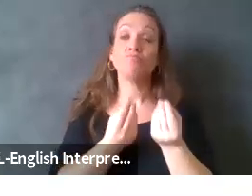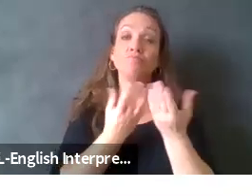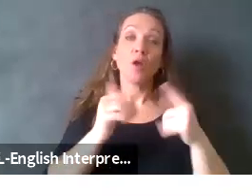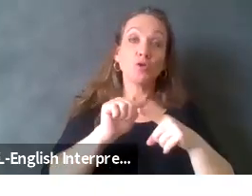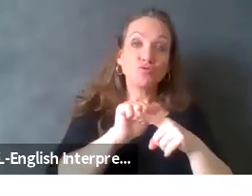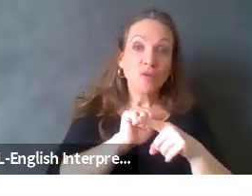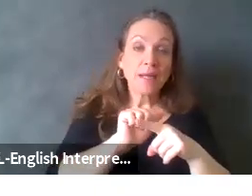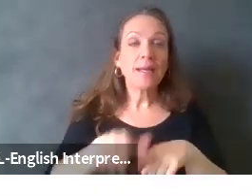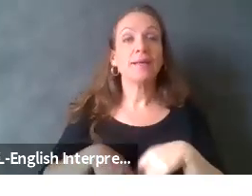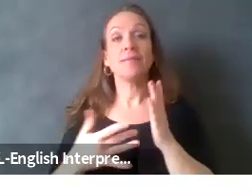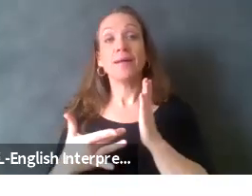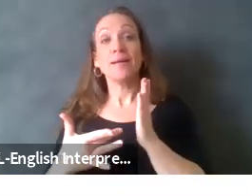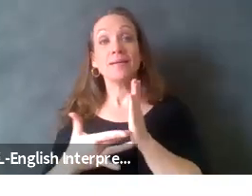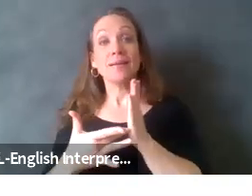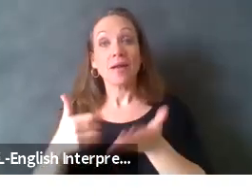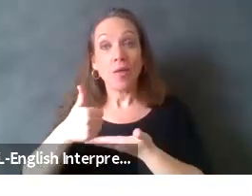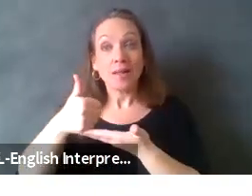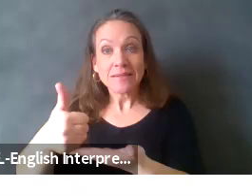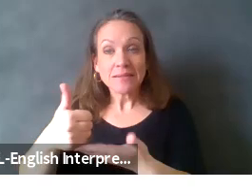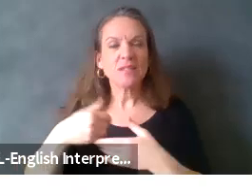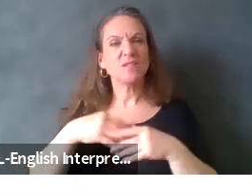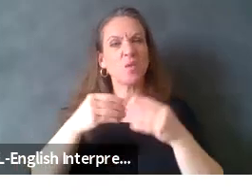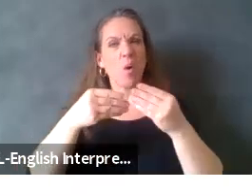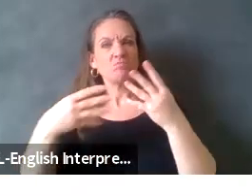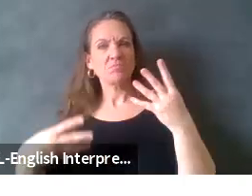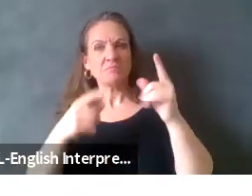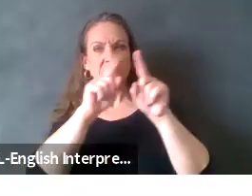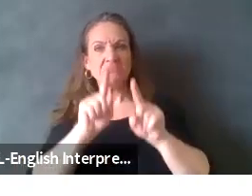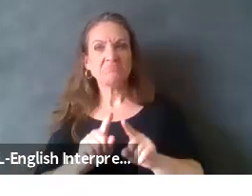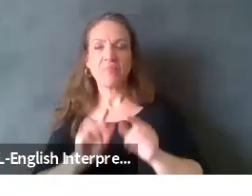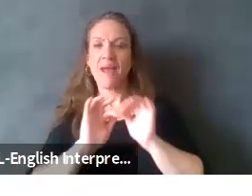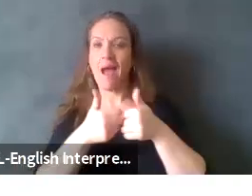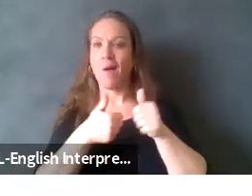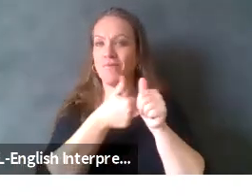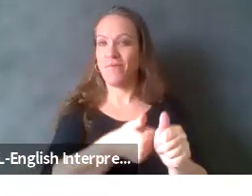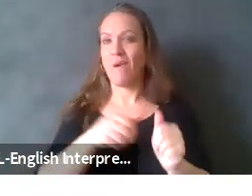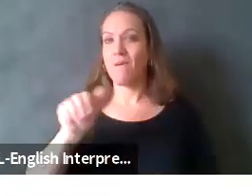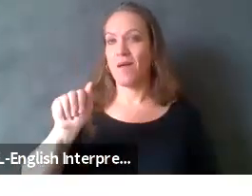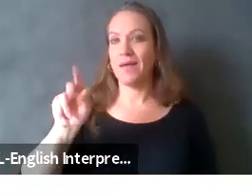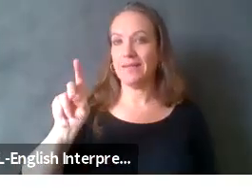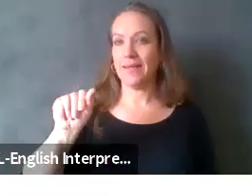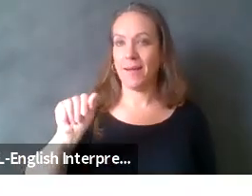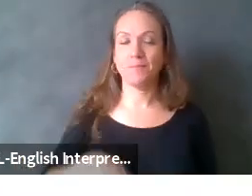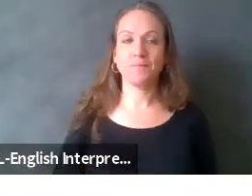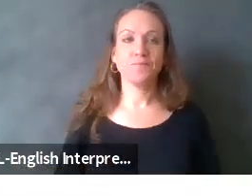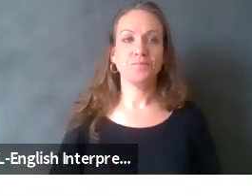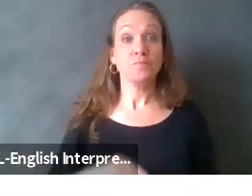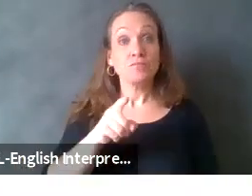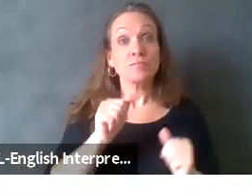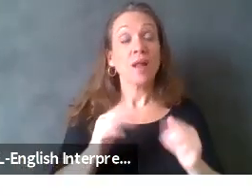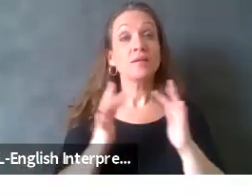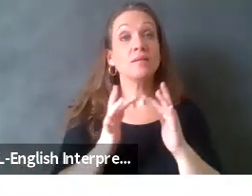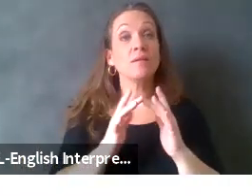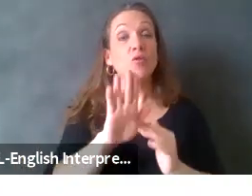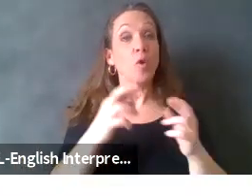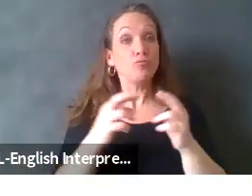other information as needed on the Americans with Disabilities Act. You can reach your regional ADA